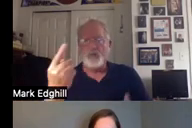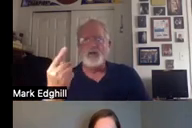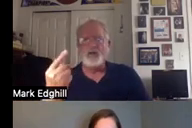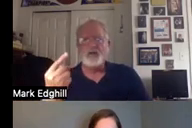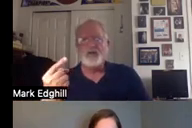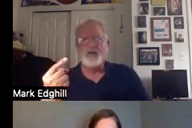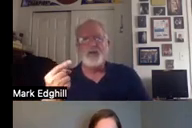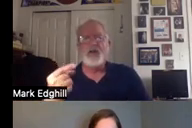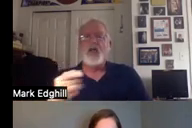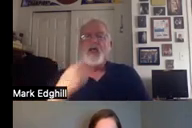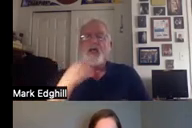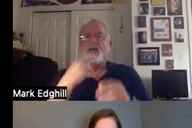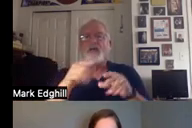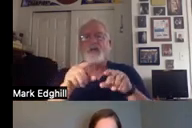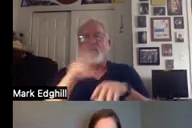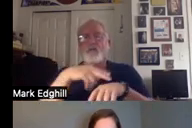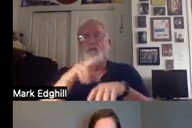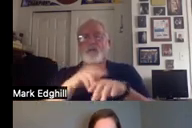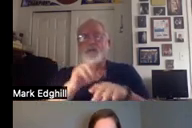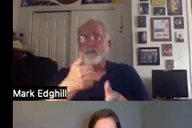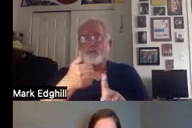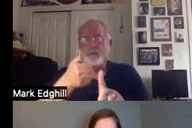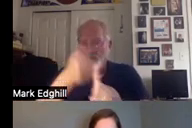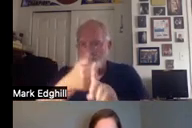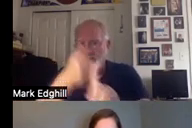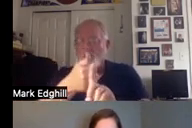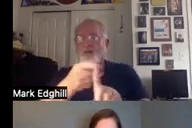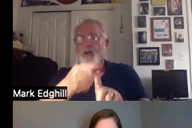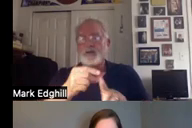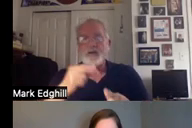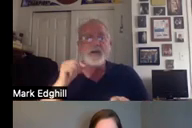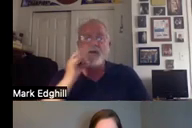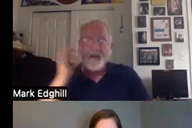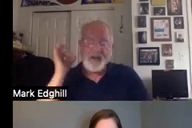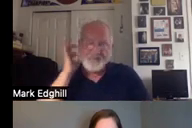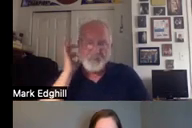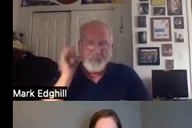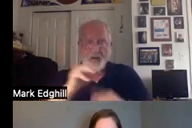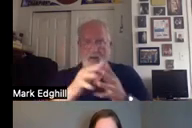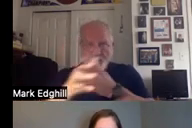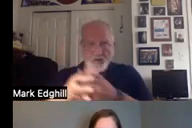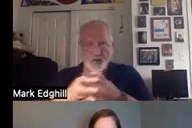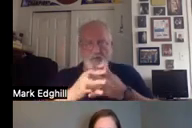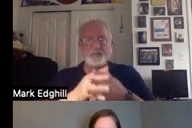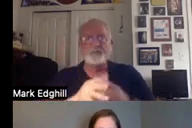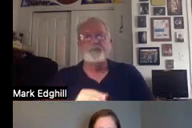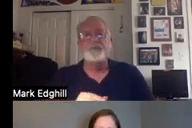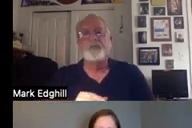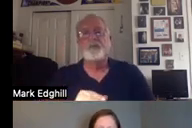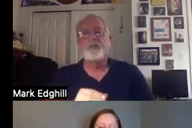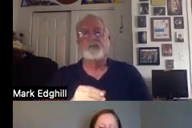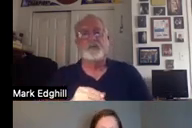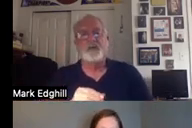different pictures here, or different pillow looking things here. He's a native. And normally himself,